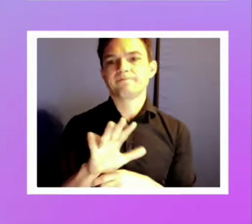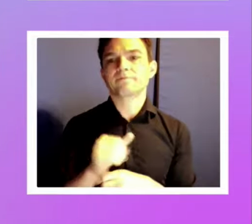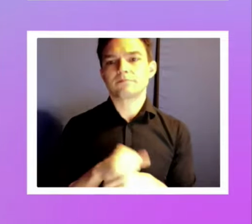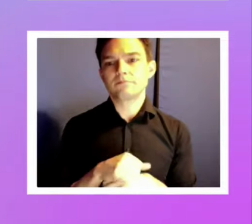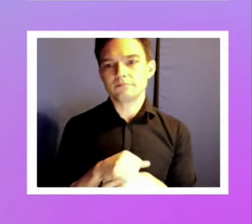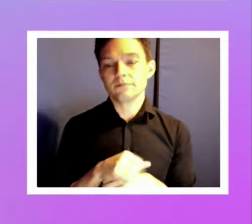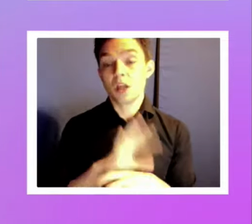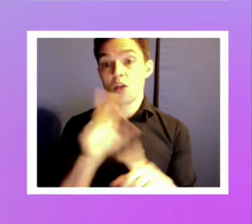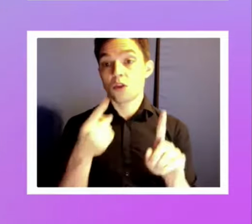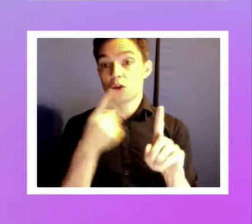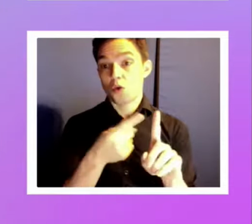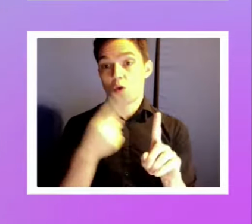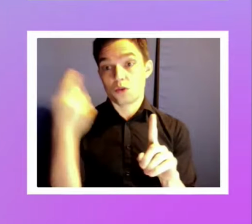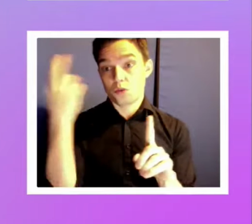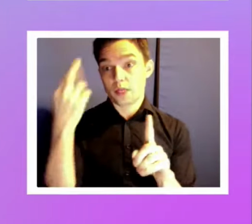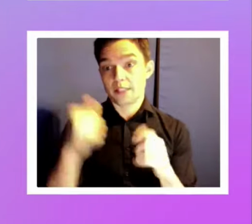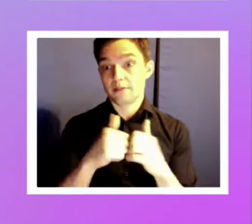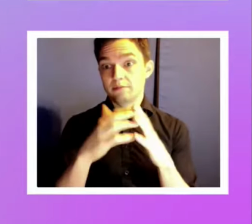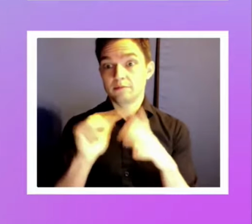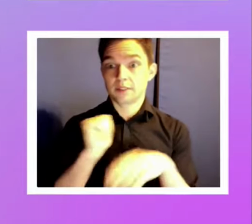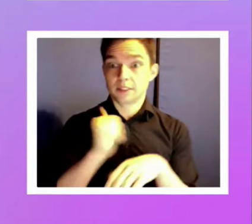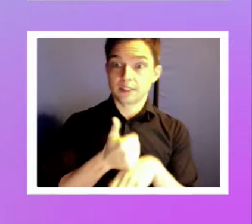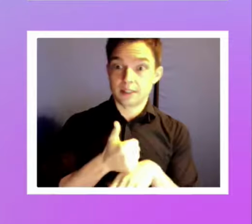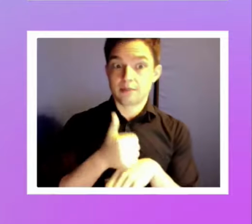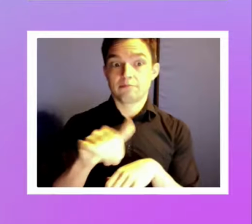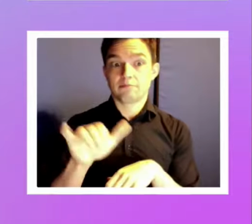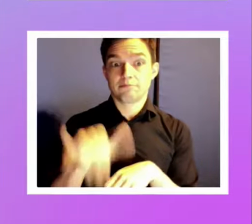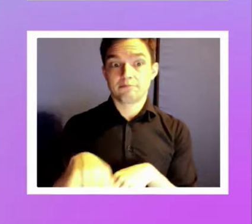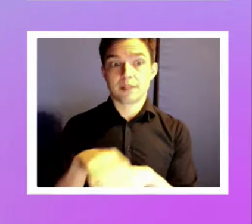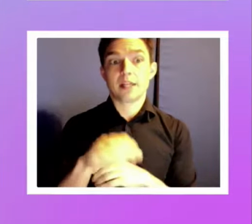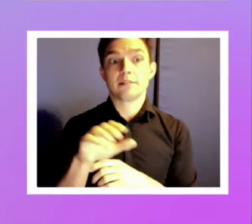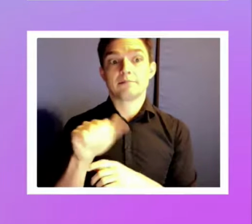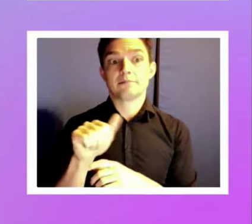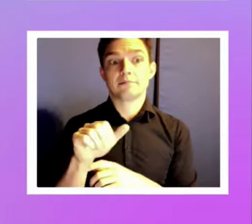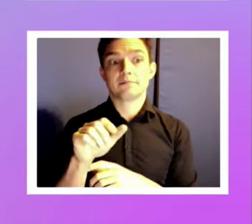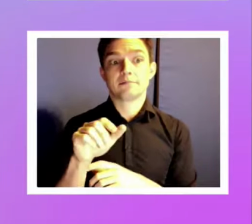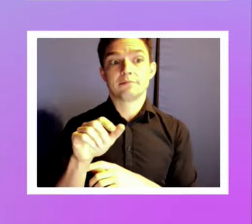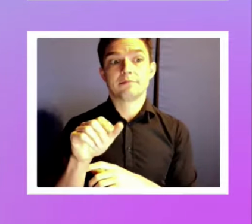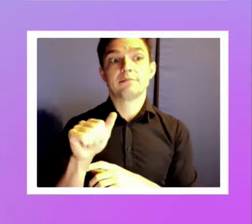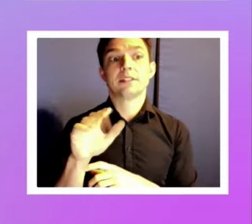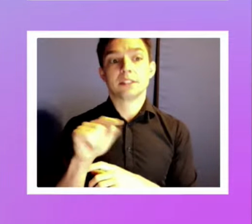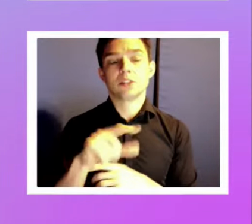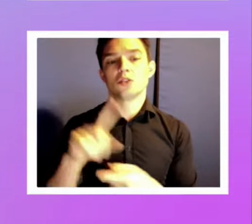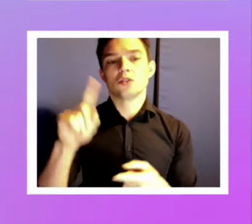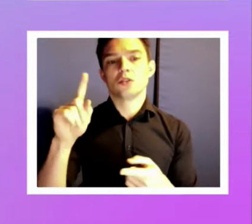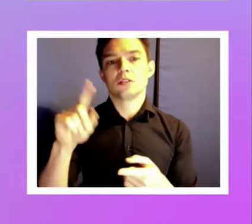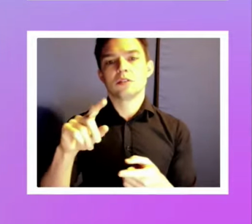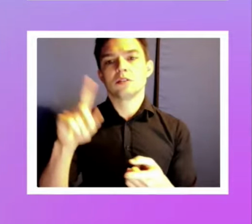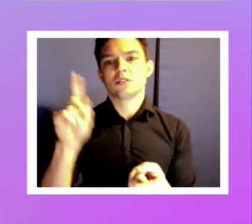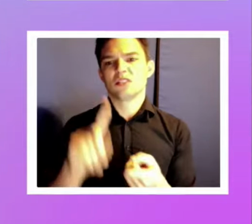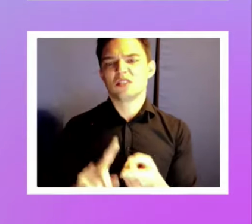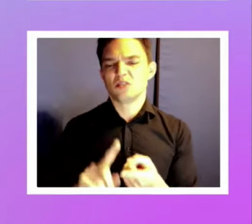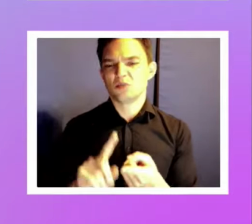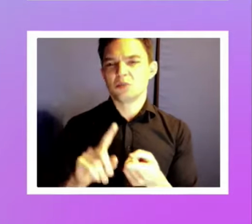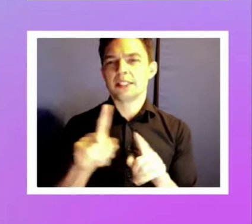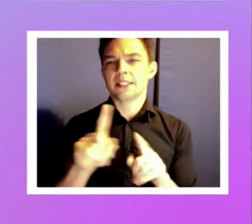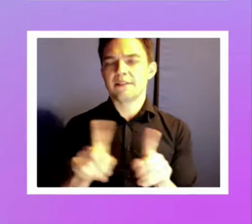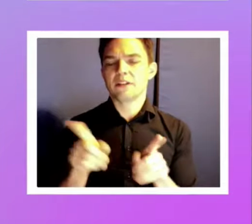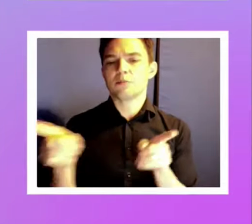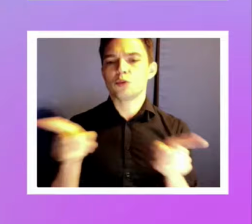that was to solve or at least reduce differences in interpretations of WCAG.